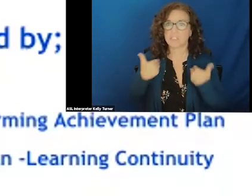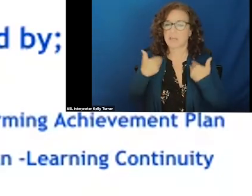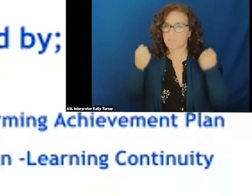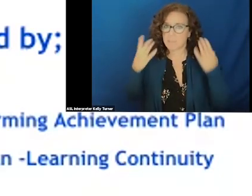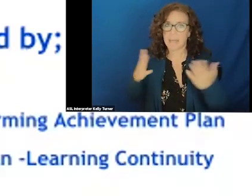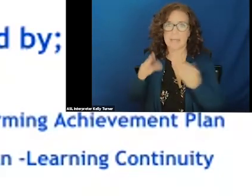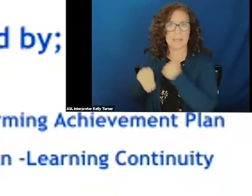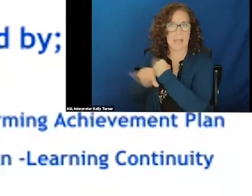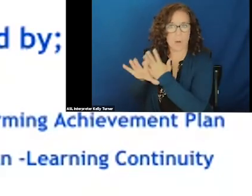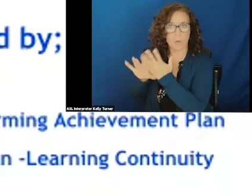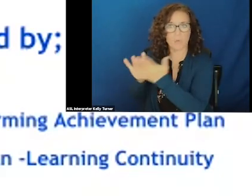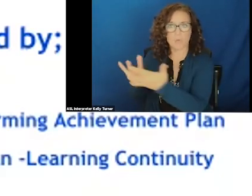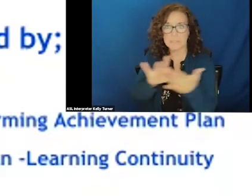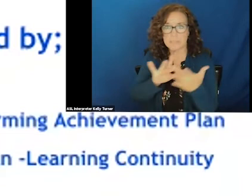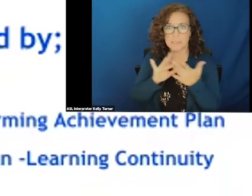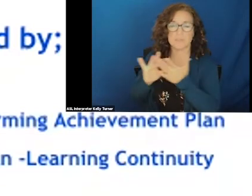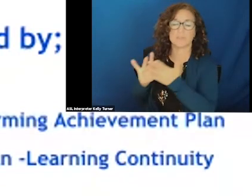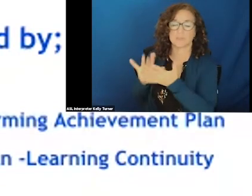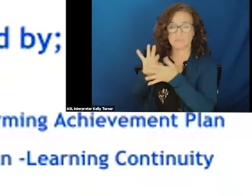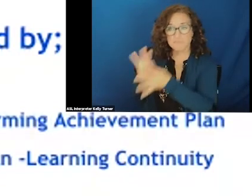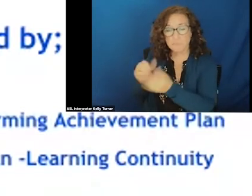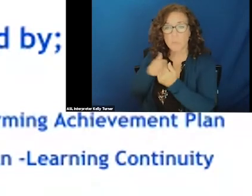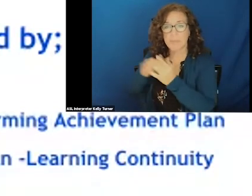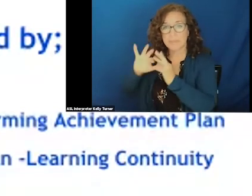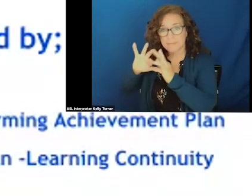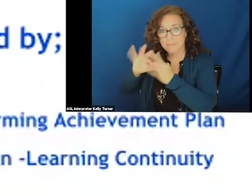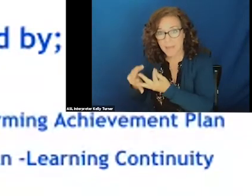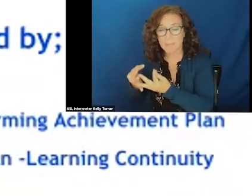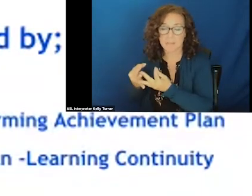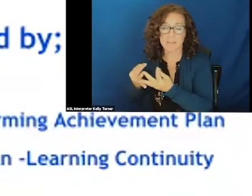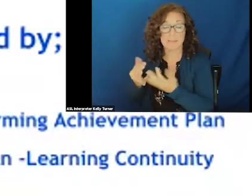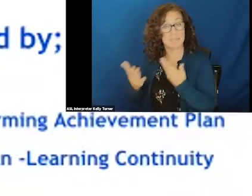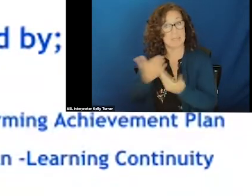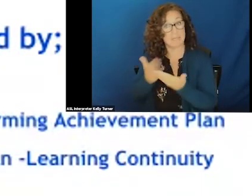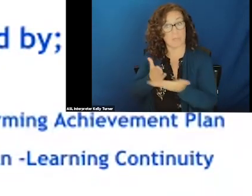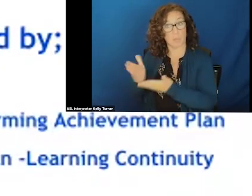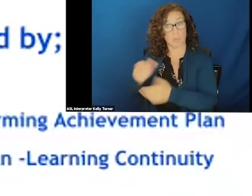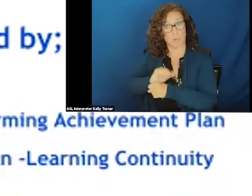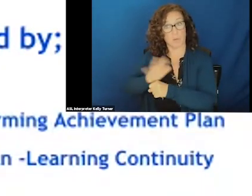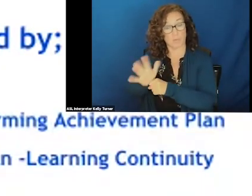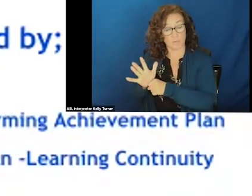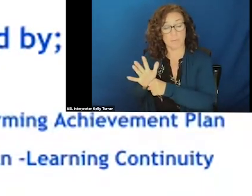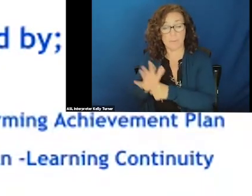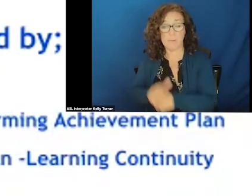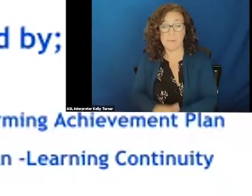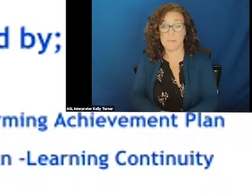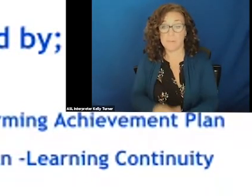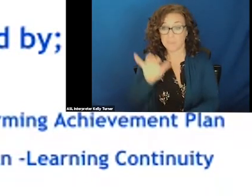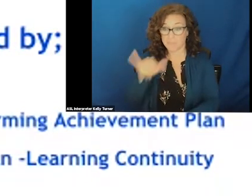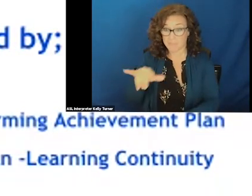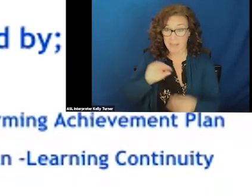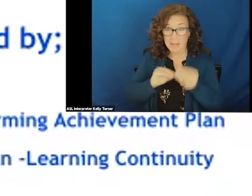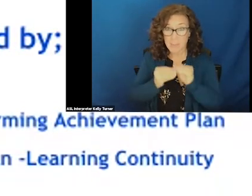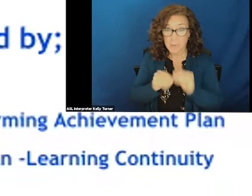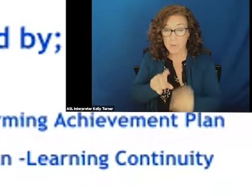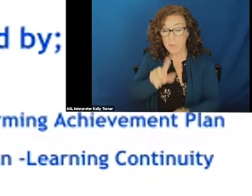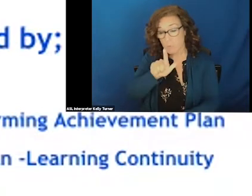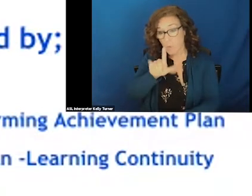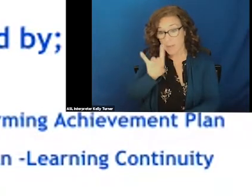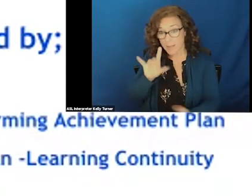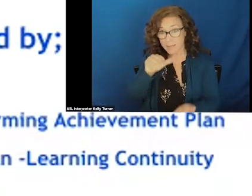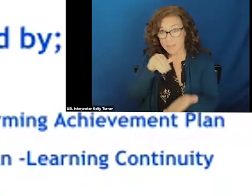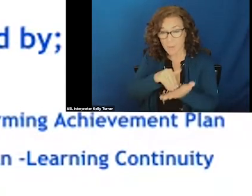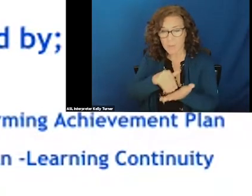like a lot. This number of 28,000 includes phone calls made to families by our family engagement unit to the tune